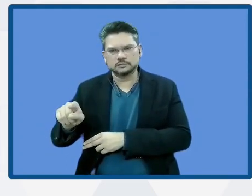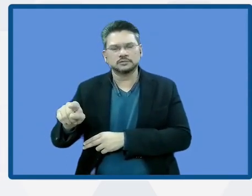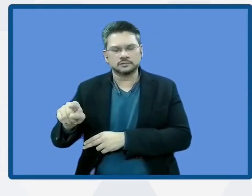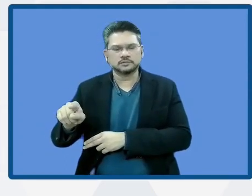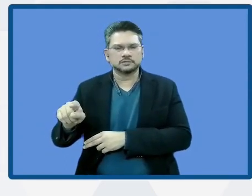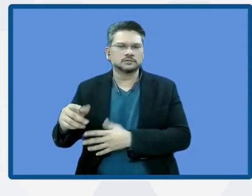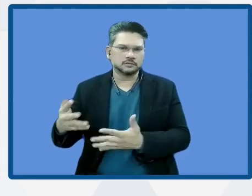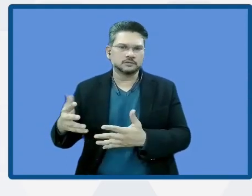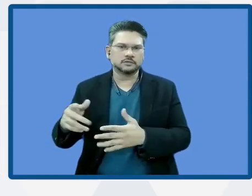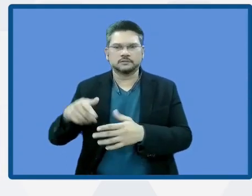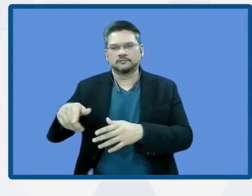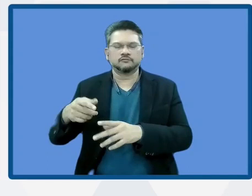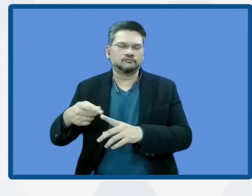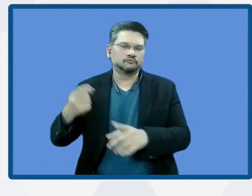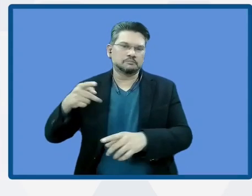CAPRADE.